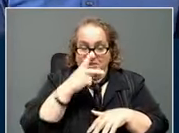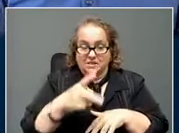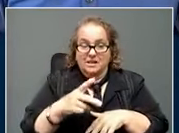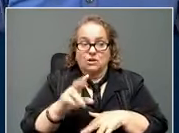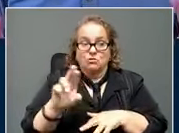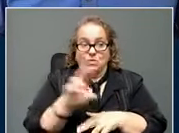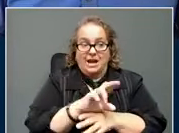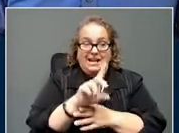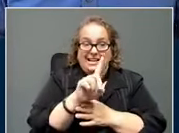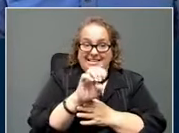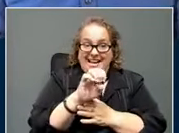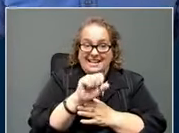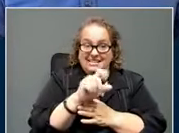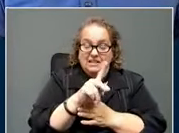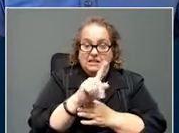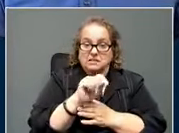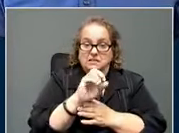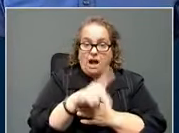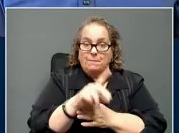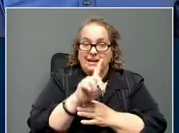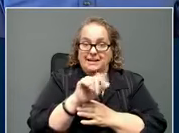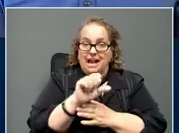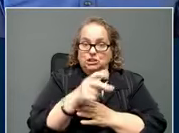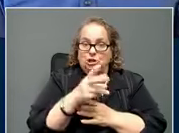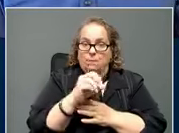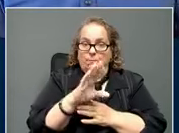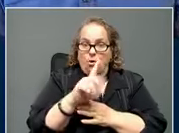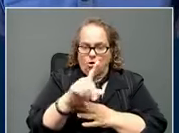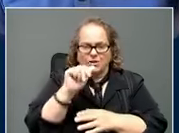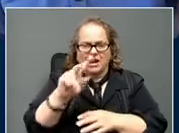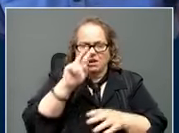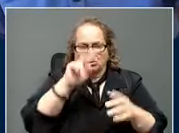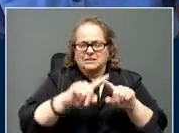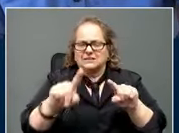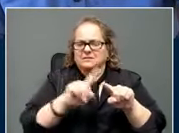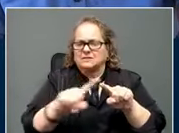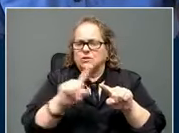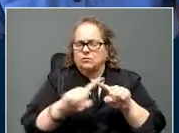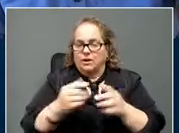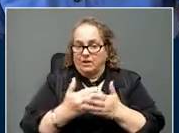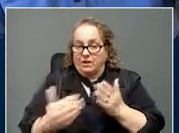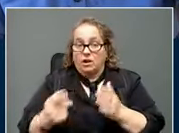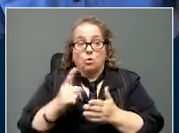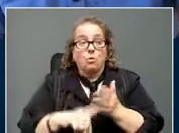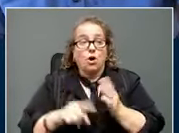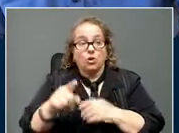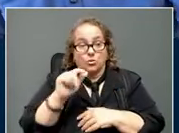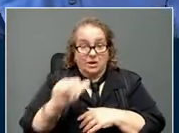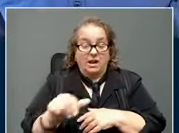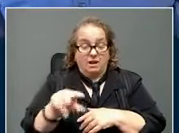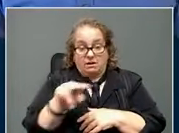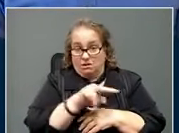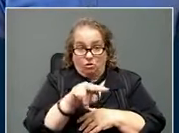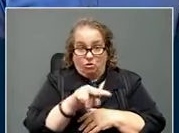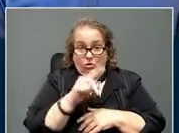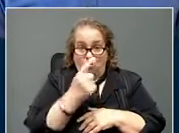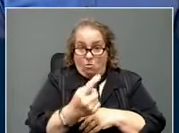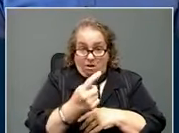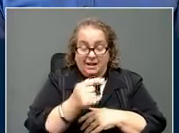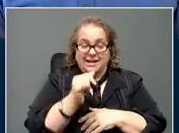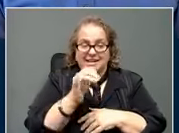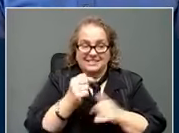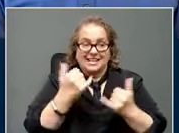click on that, there's a whole suite of dashboards you can look at. And one of the ones you can toggle to is now a